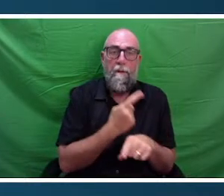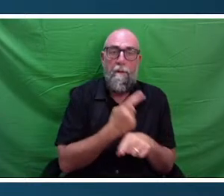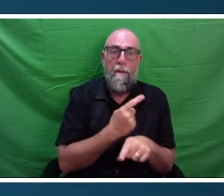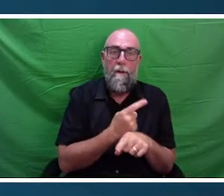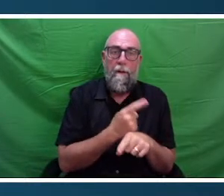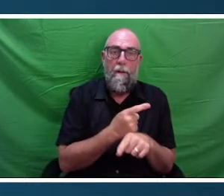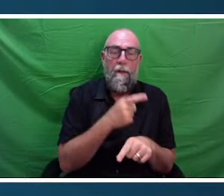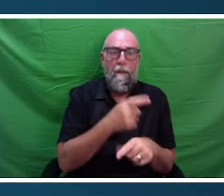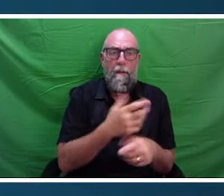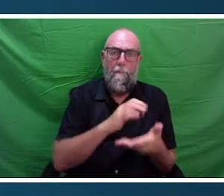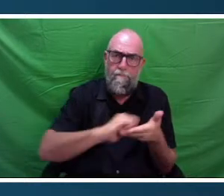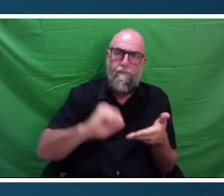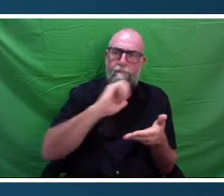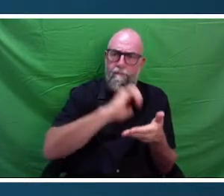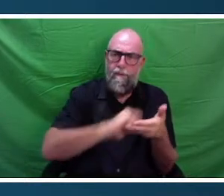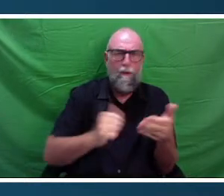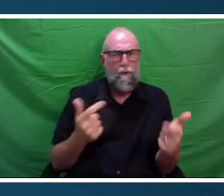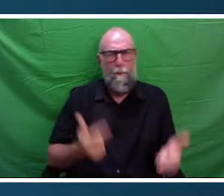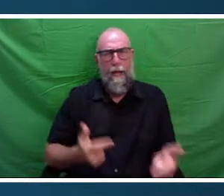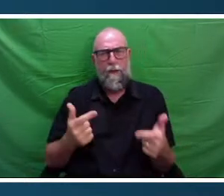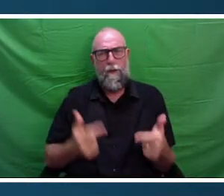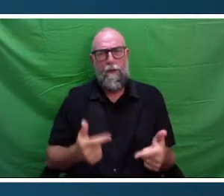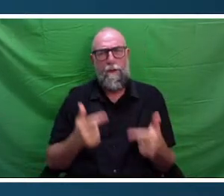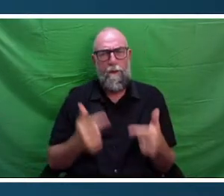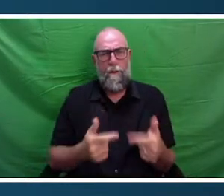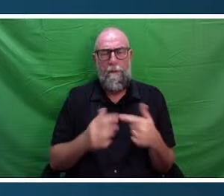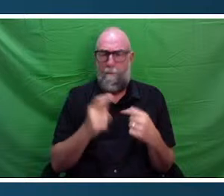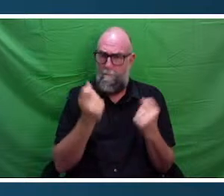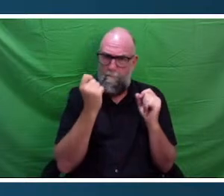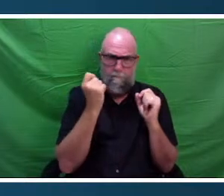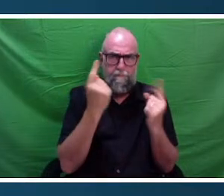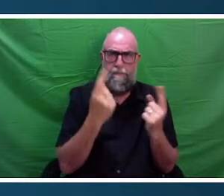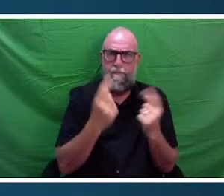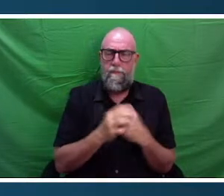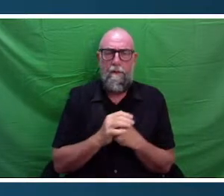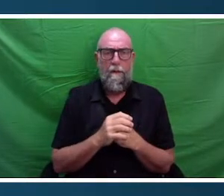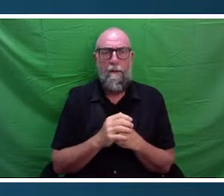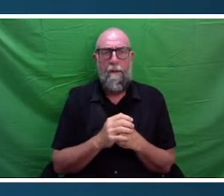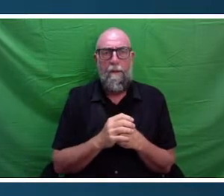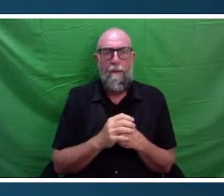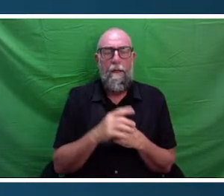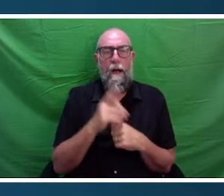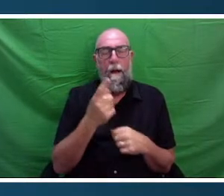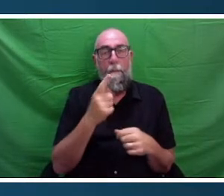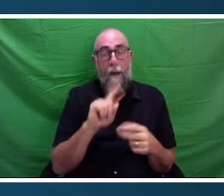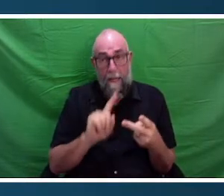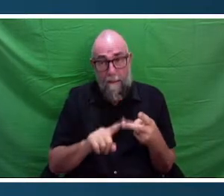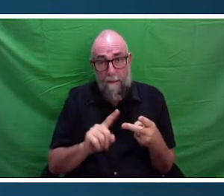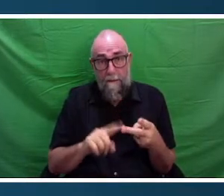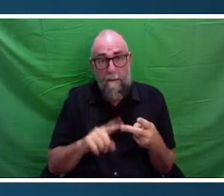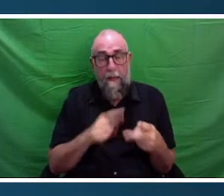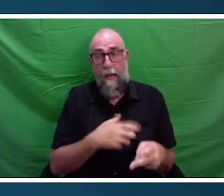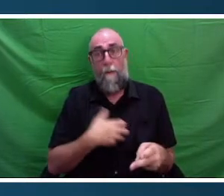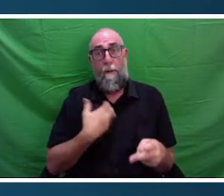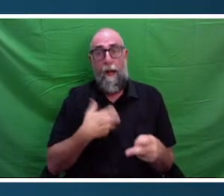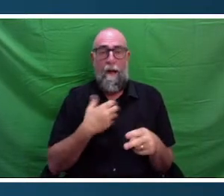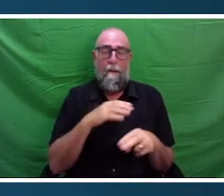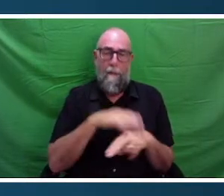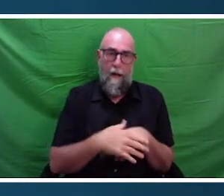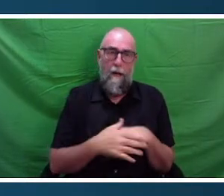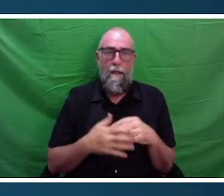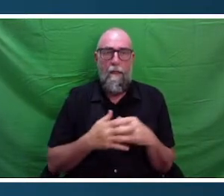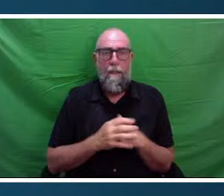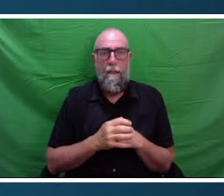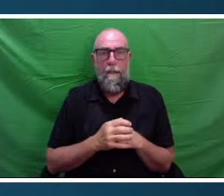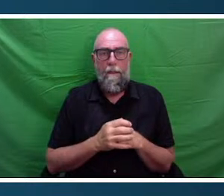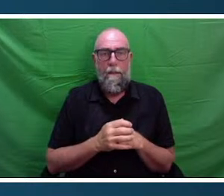high, sometimes not understanding the deductions. But then there's also really strong interest in, as was previously discussed,